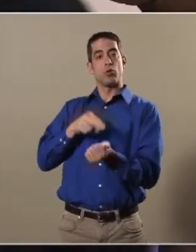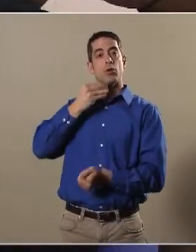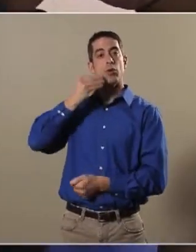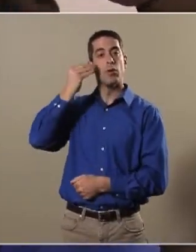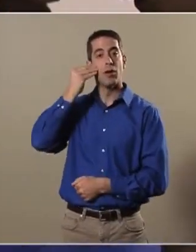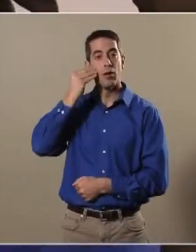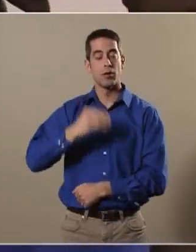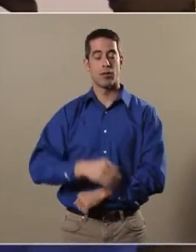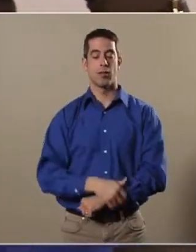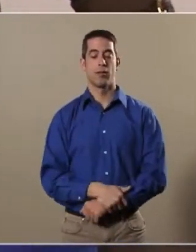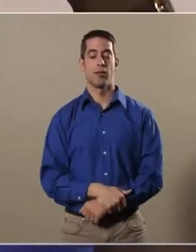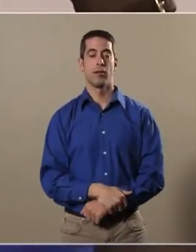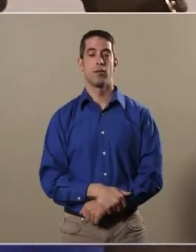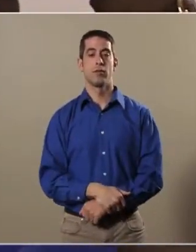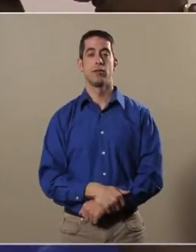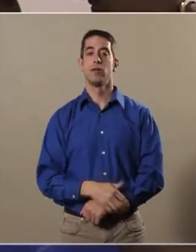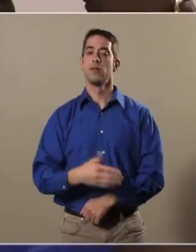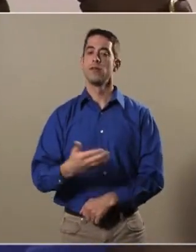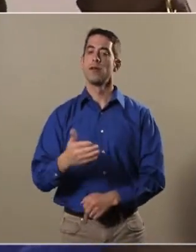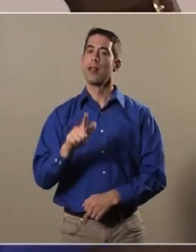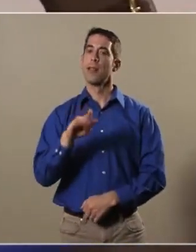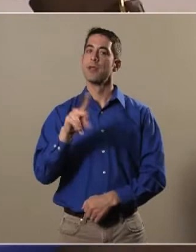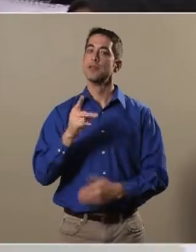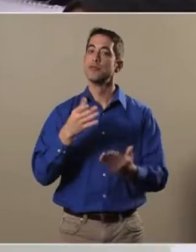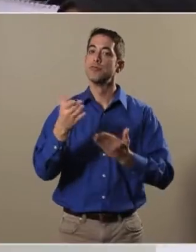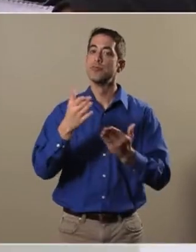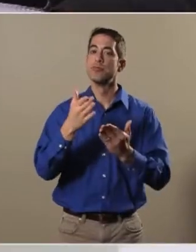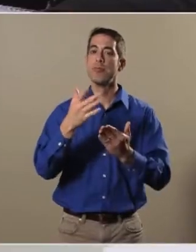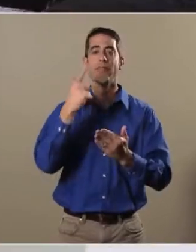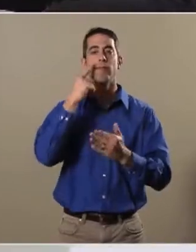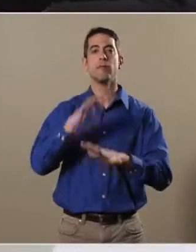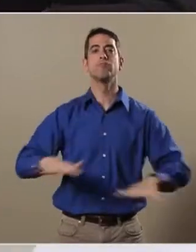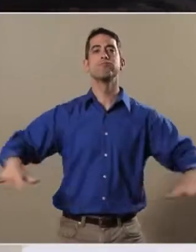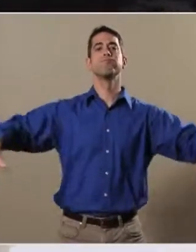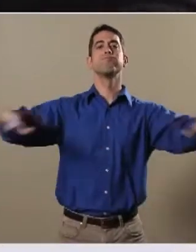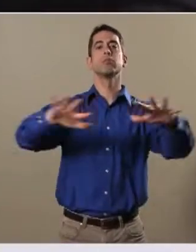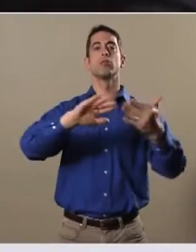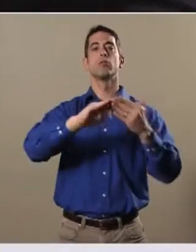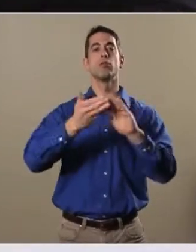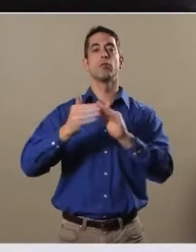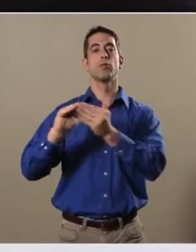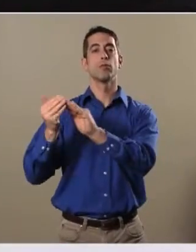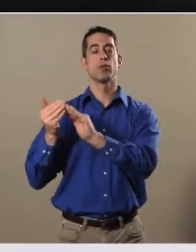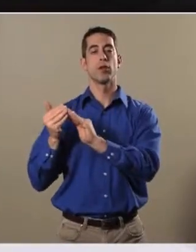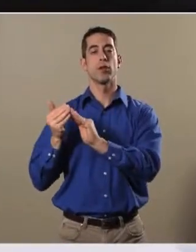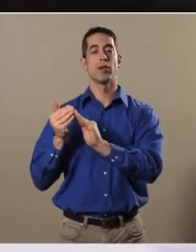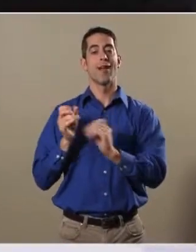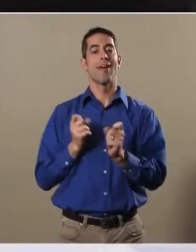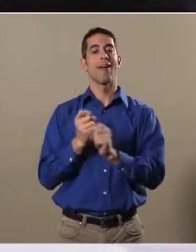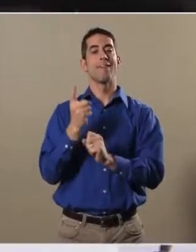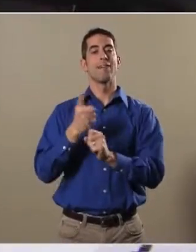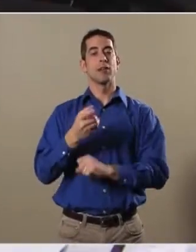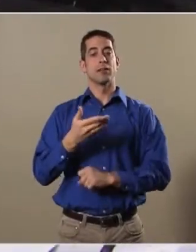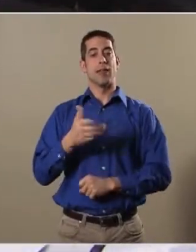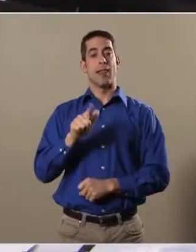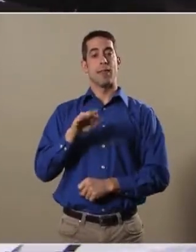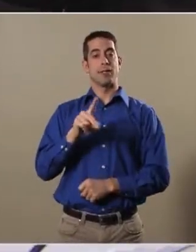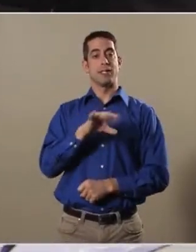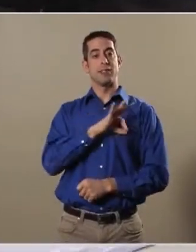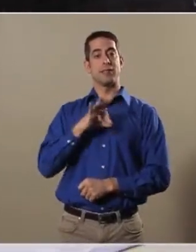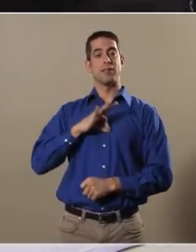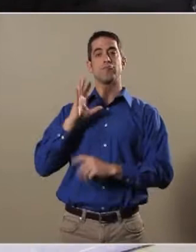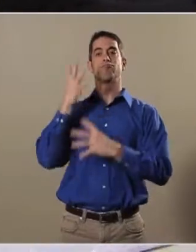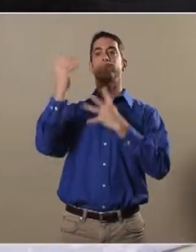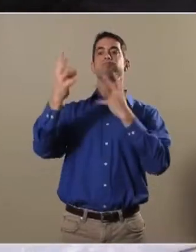community. Each year, our staff talks about disability awareness to students from kindergarten to college. We speak to clubs and organizations throughout